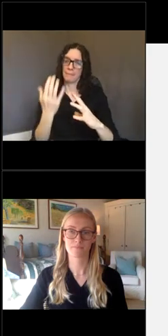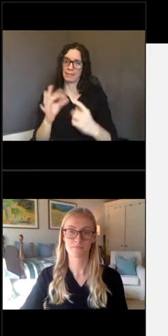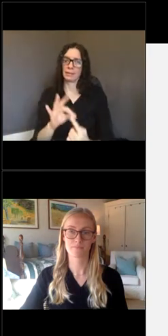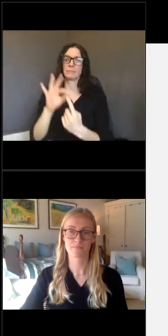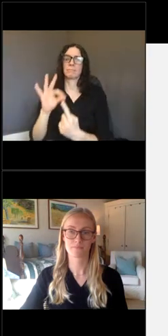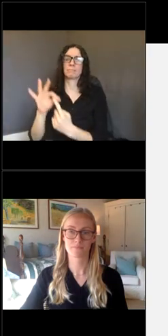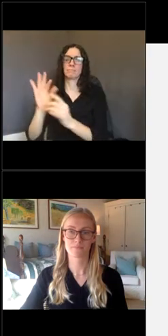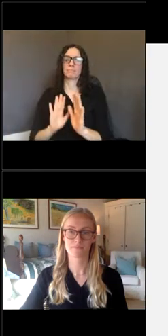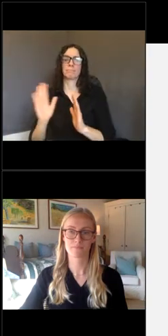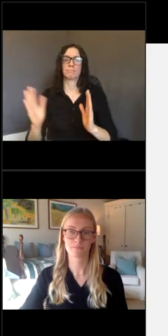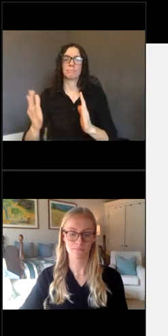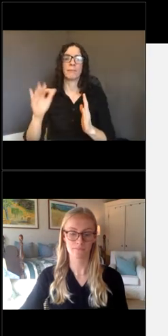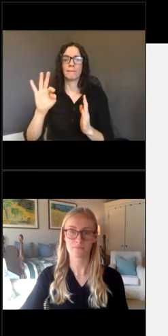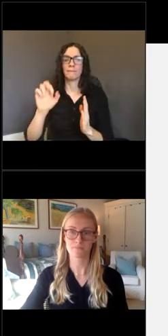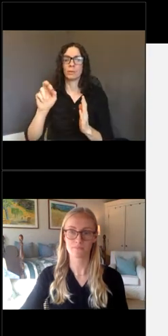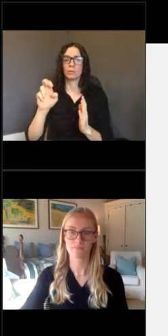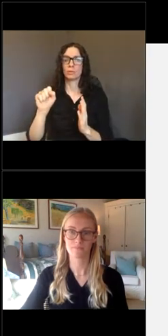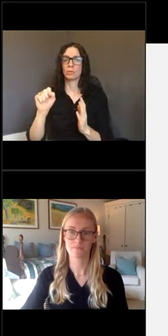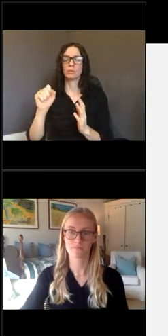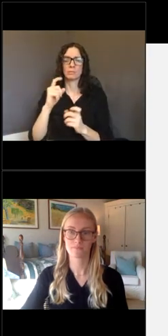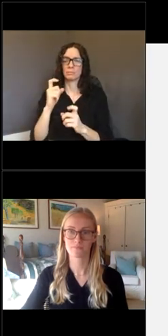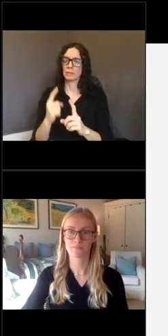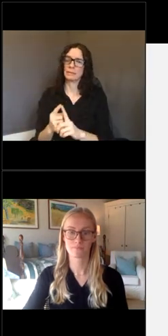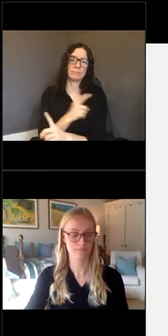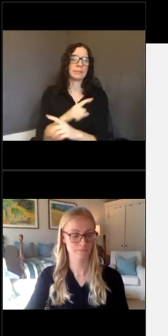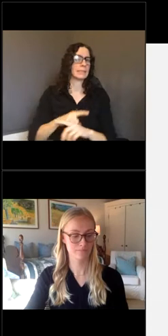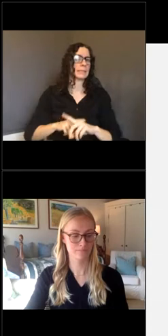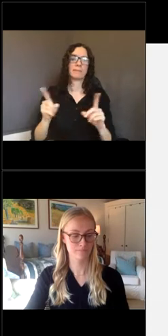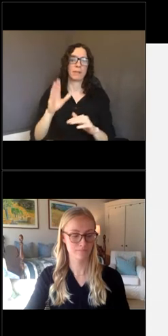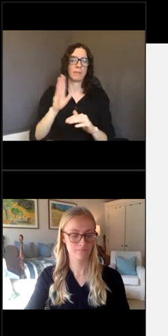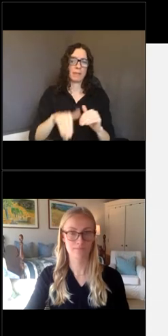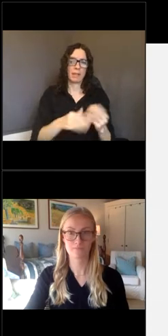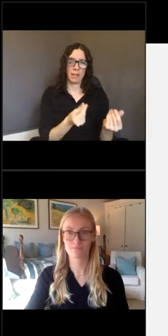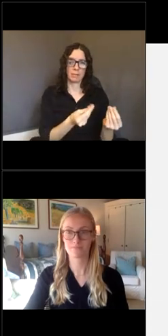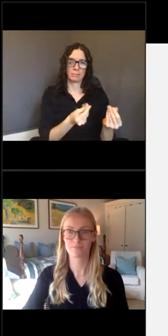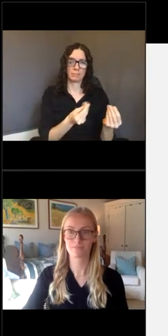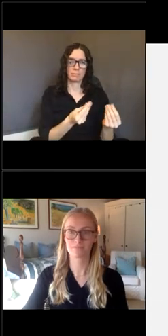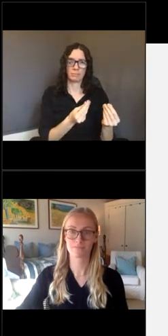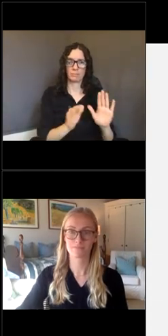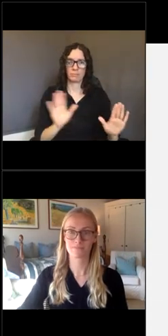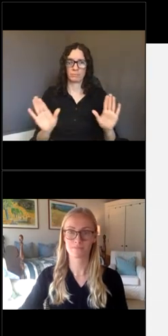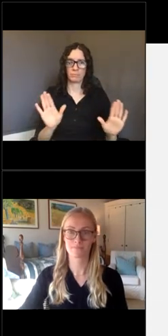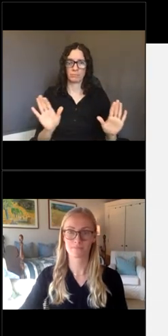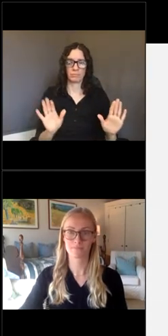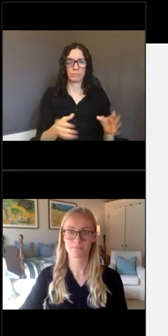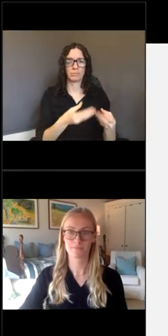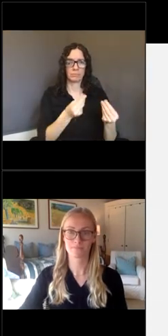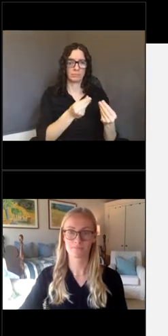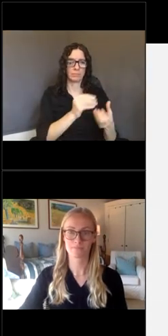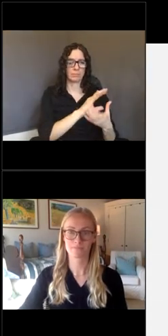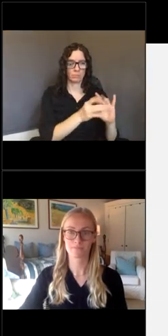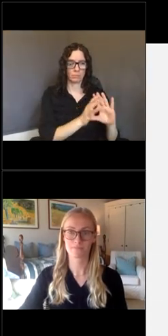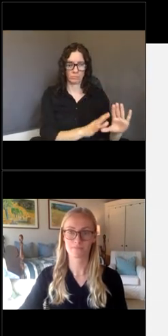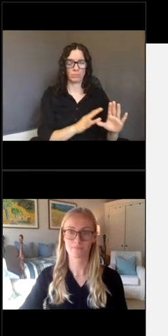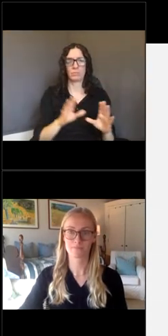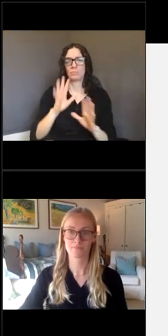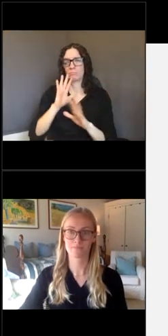different from terrestrial areas. First of all, it covers most of the